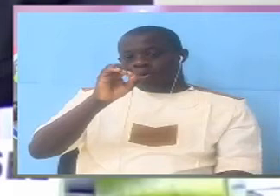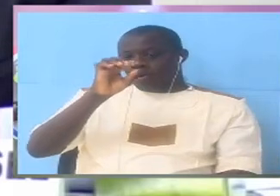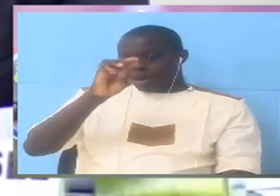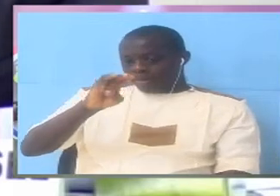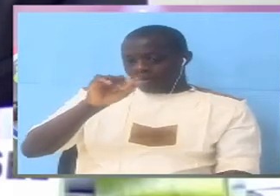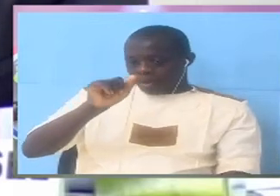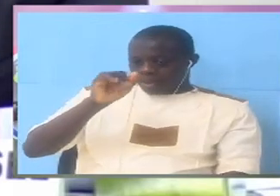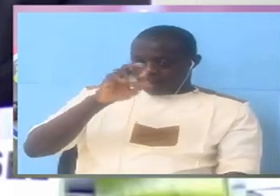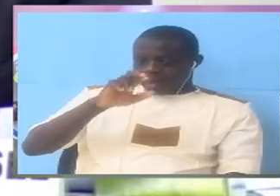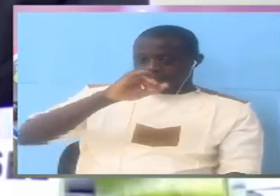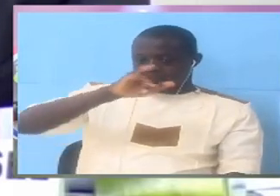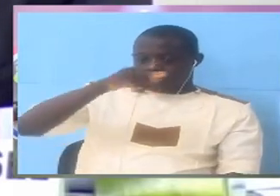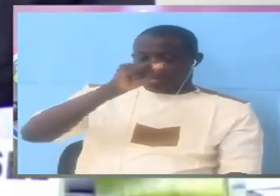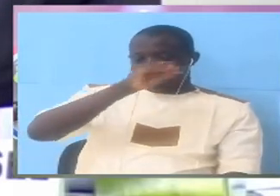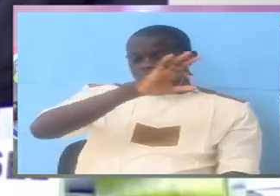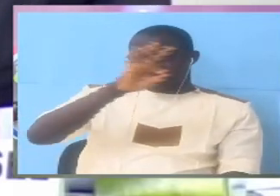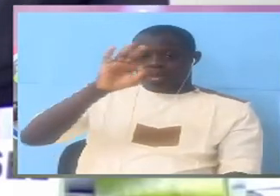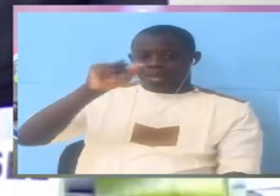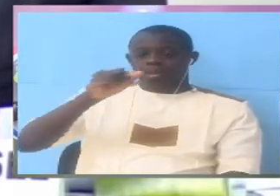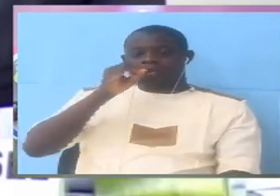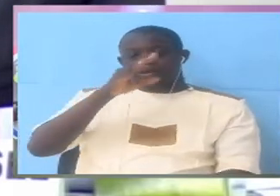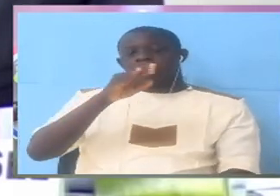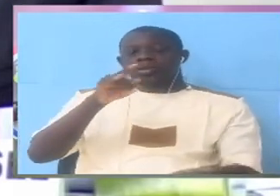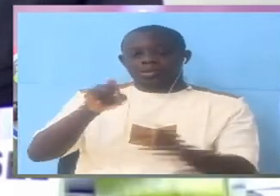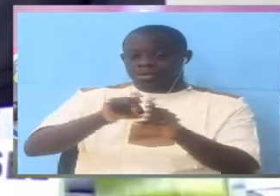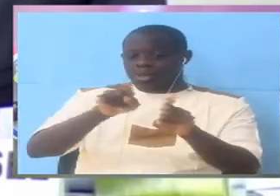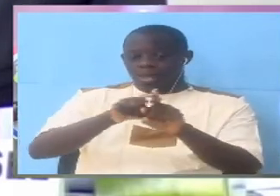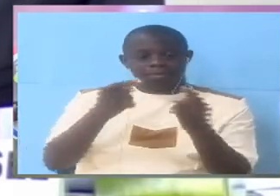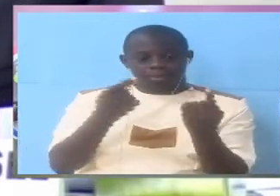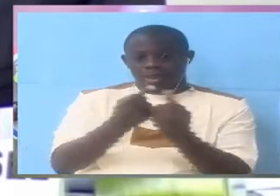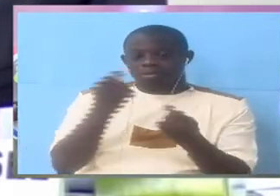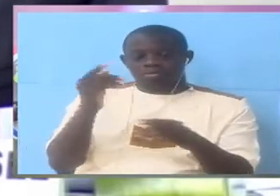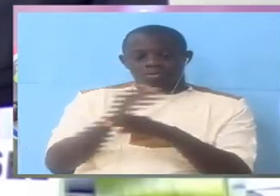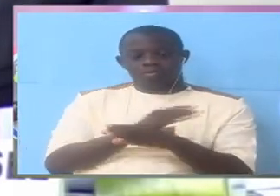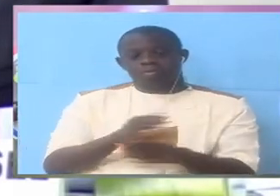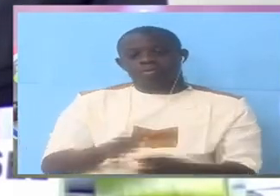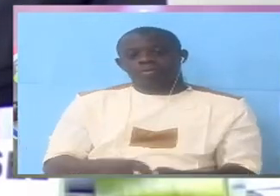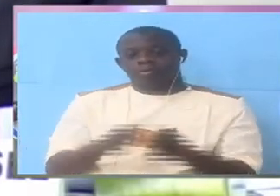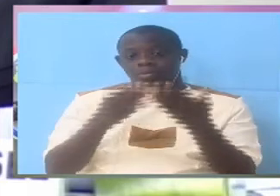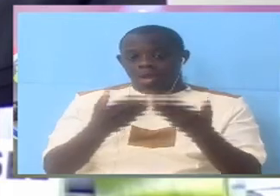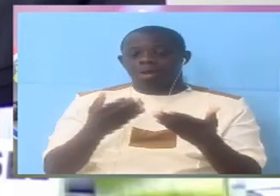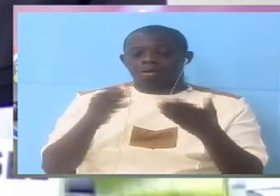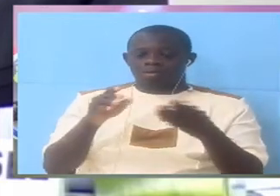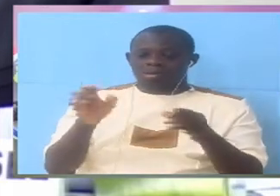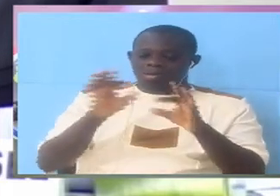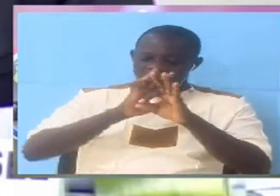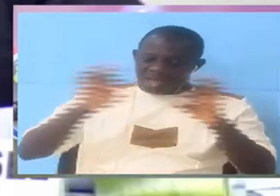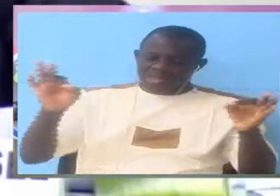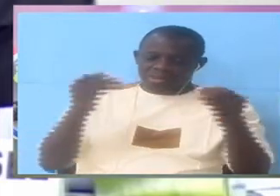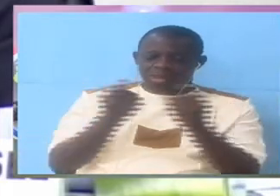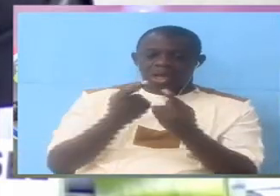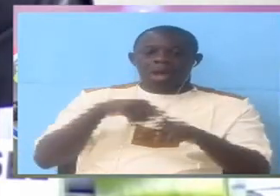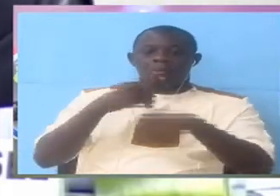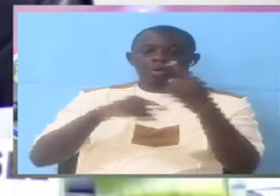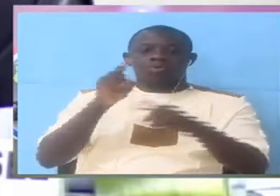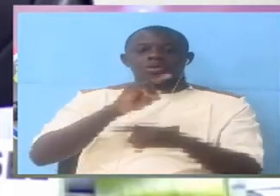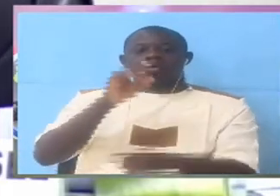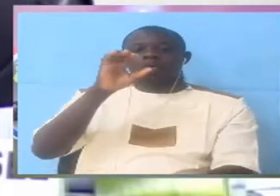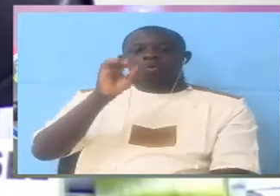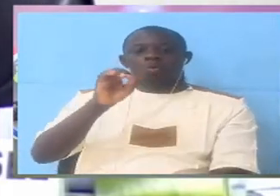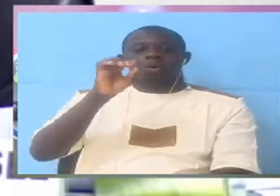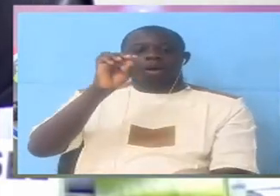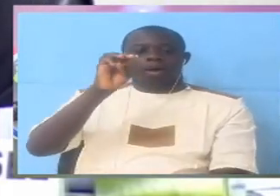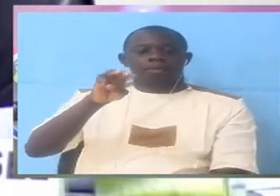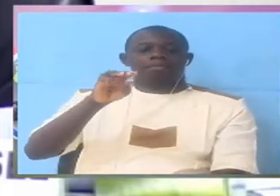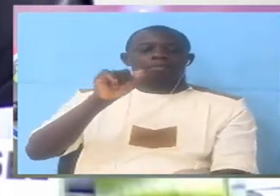fanam ko he was undressed and electrocuted. Ya uranne ya maskura wala. But the beauty is, Omar Jata did not mention your